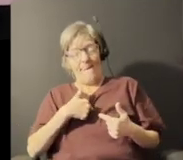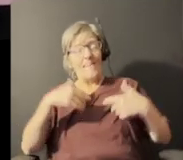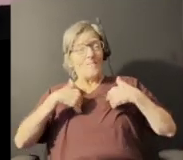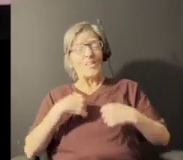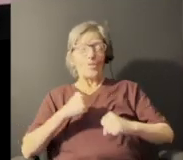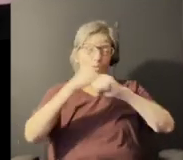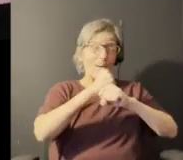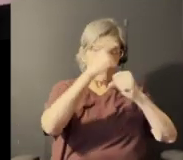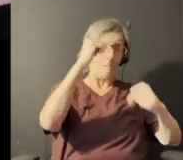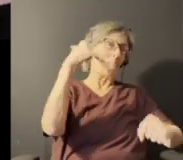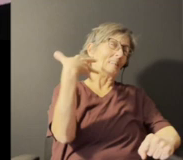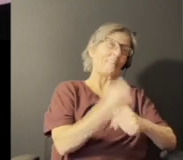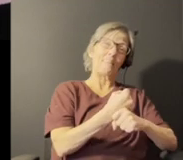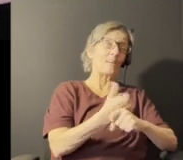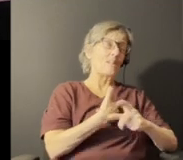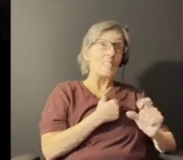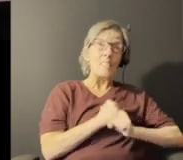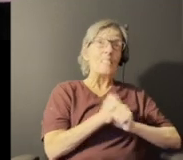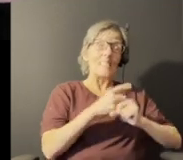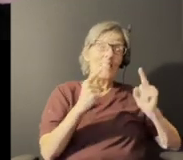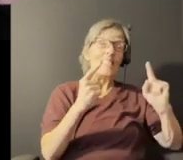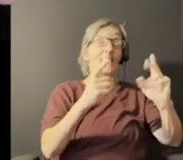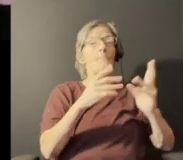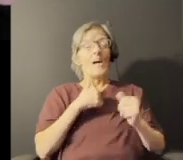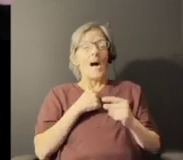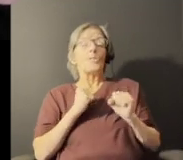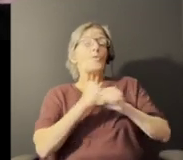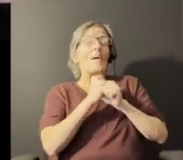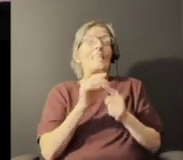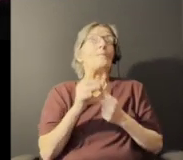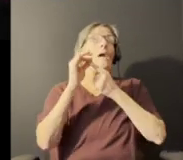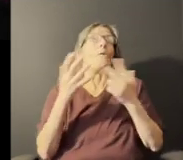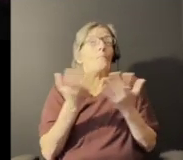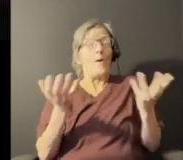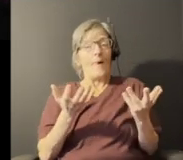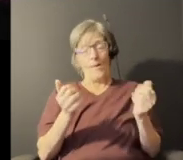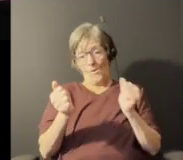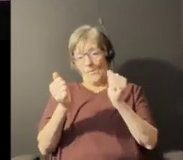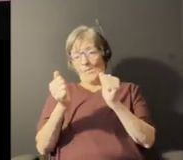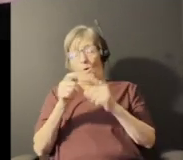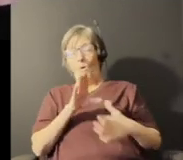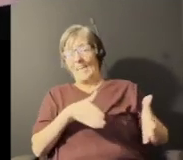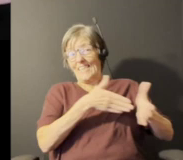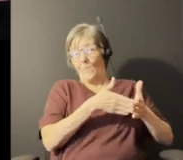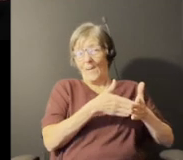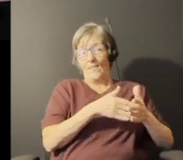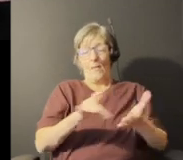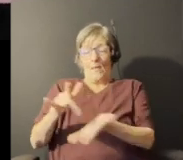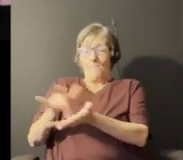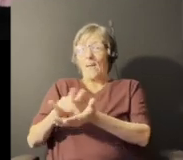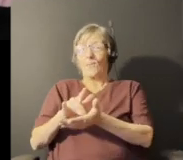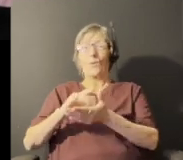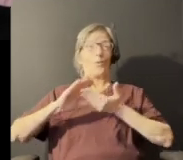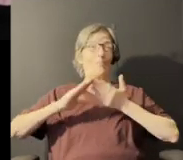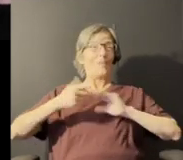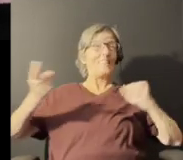have been struggling with this for many, many years, but I've especially been struggling with or against the